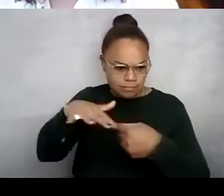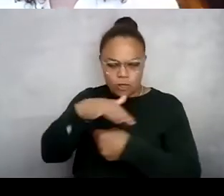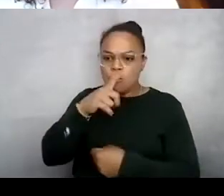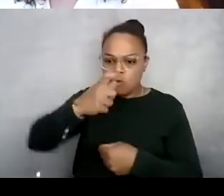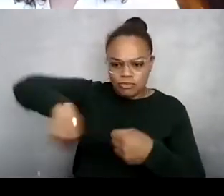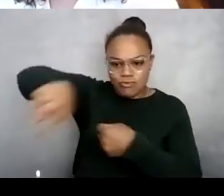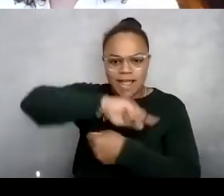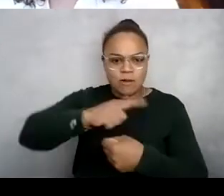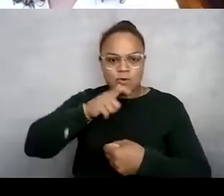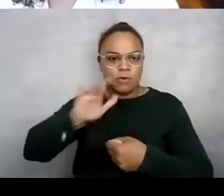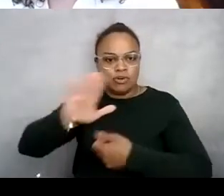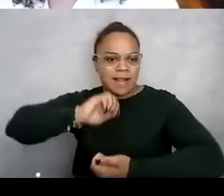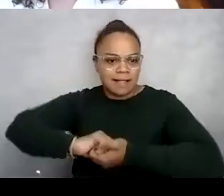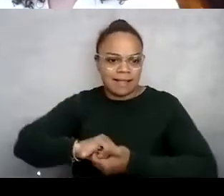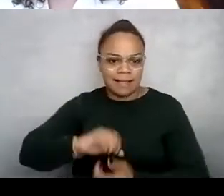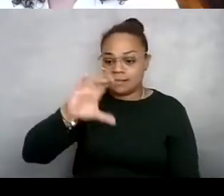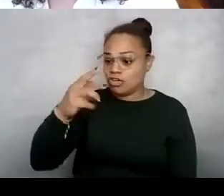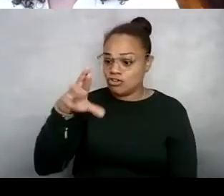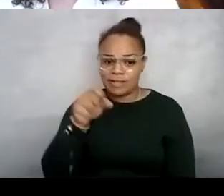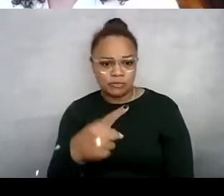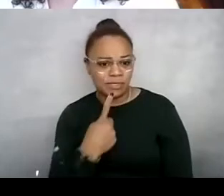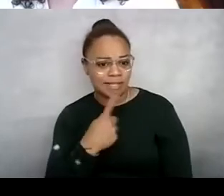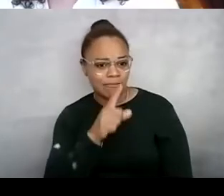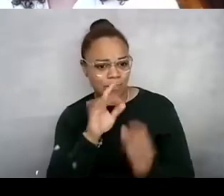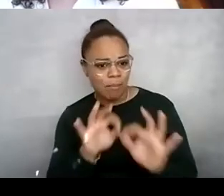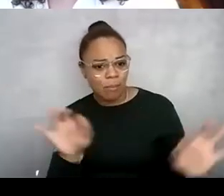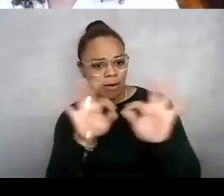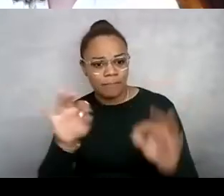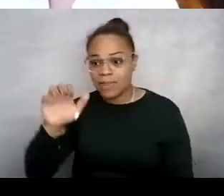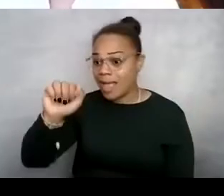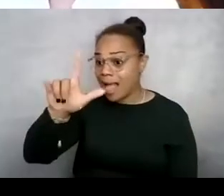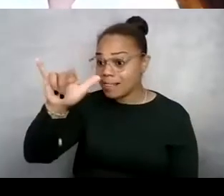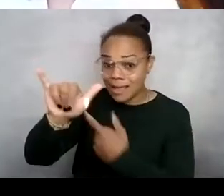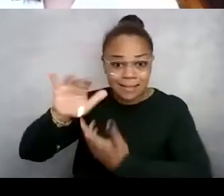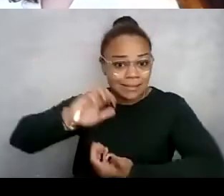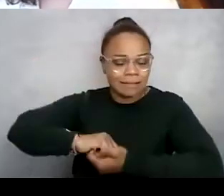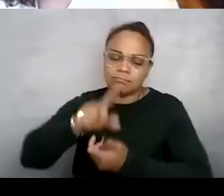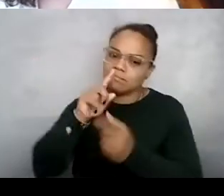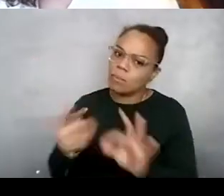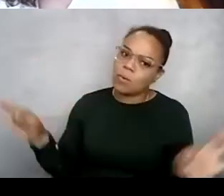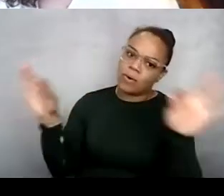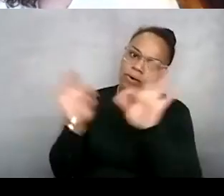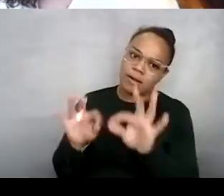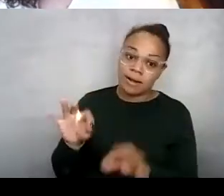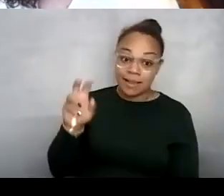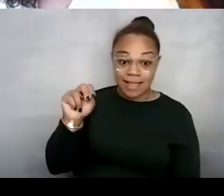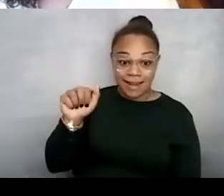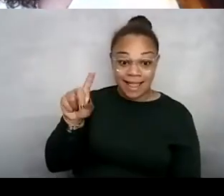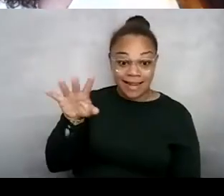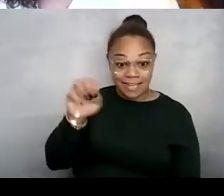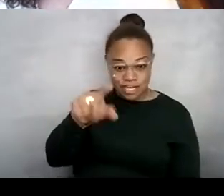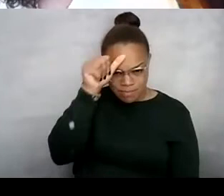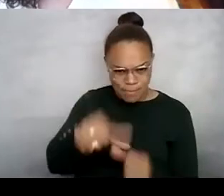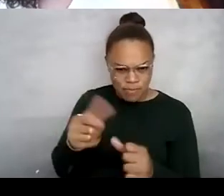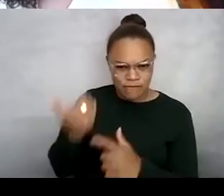you said, I think Chris, you said this really important. Allies are critical. Nadine, if you remember when we were doing an ordinance down there in Hillsborough County, who